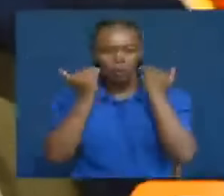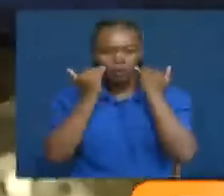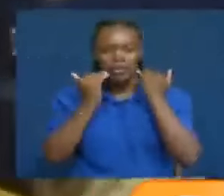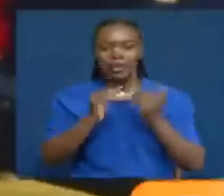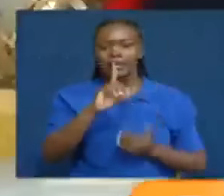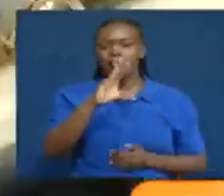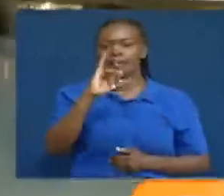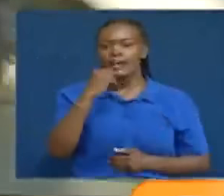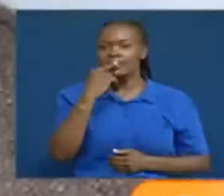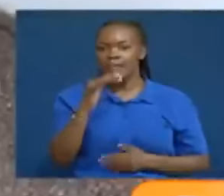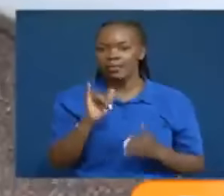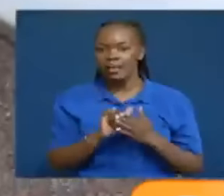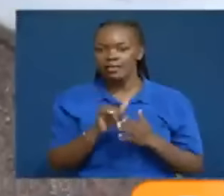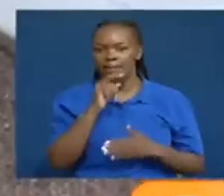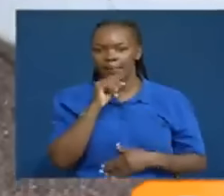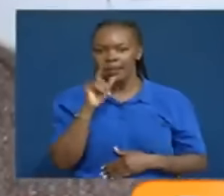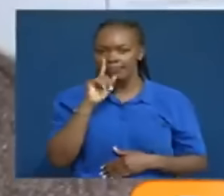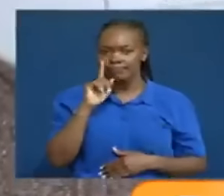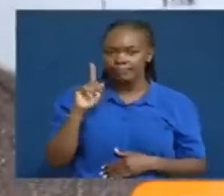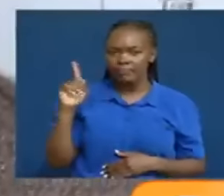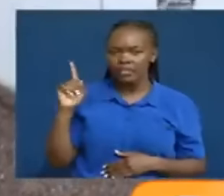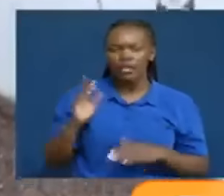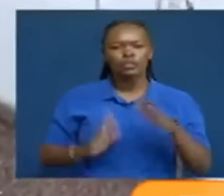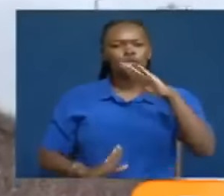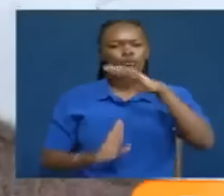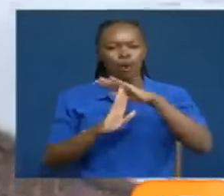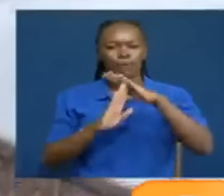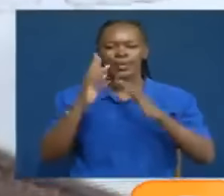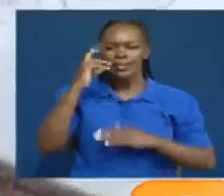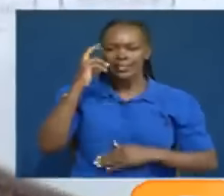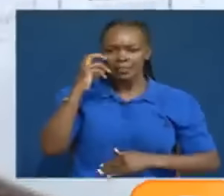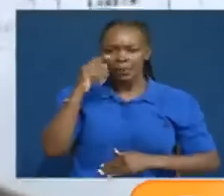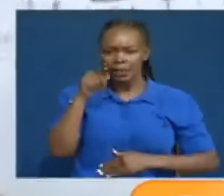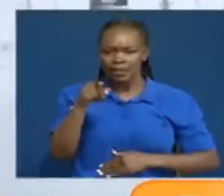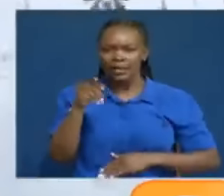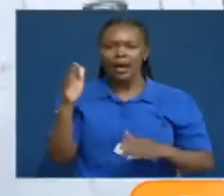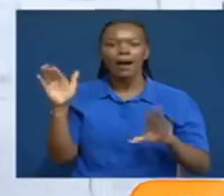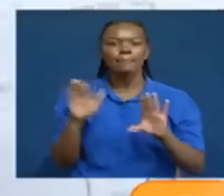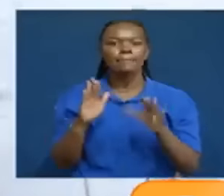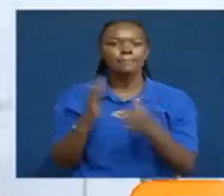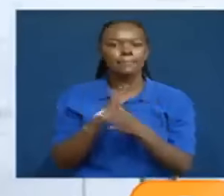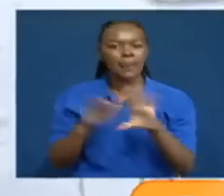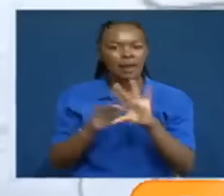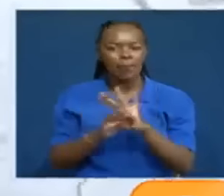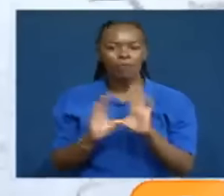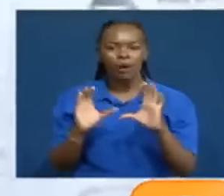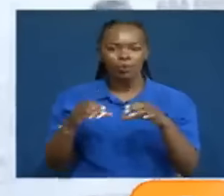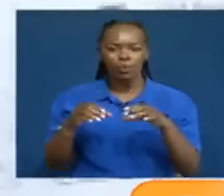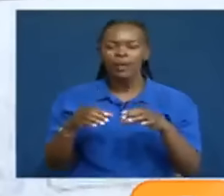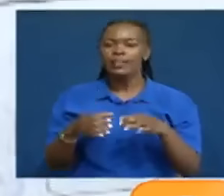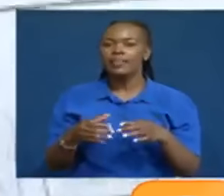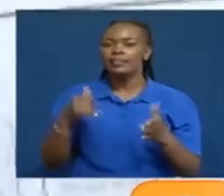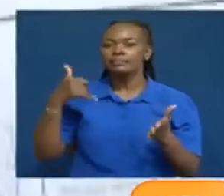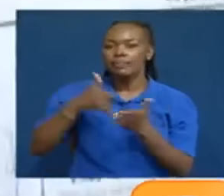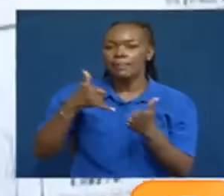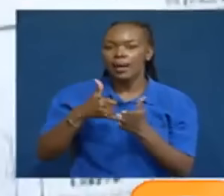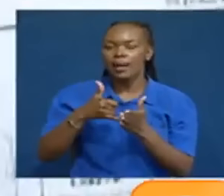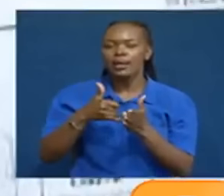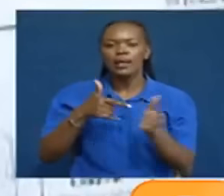Ali Mohammed is one of the prime suspects believed to be part of a group that participating in abducting and sexually assaulting